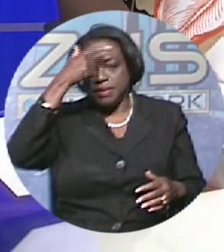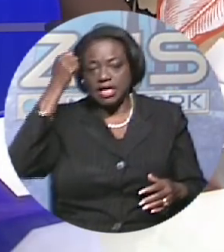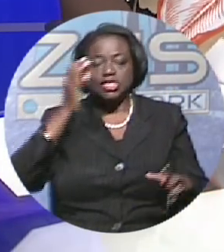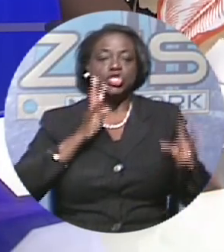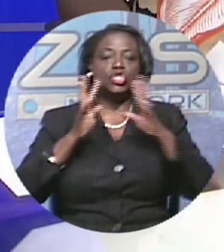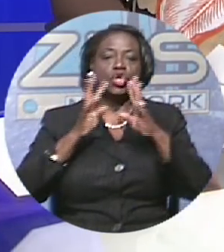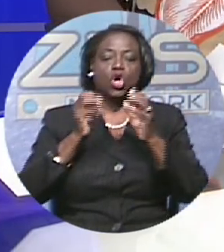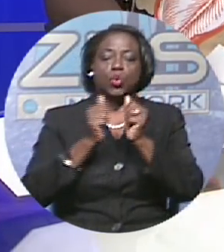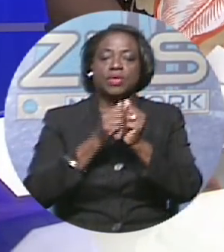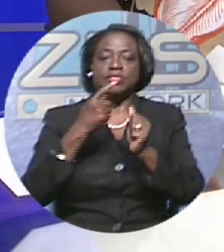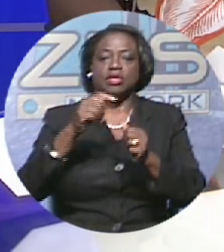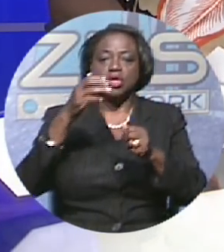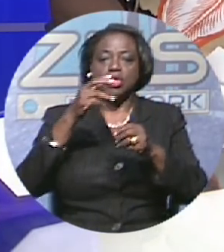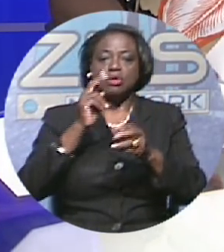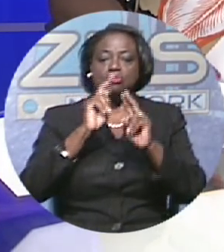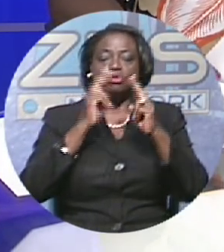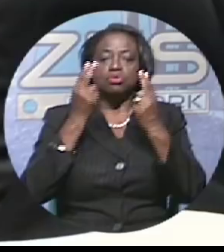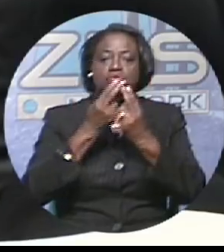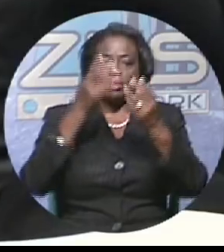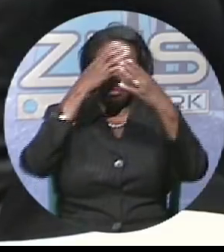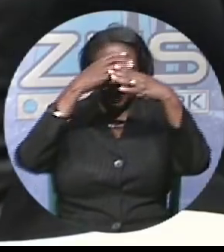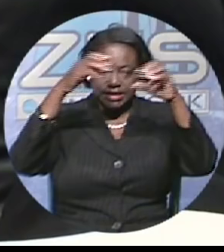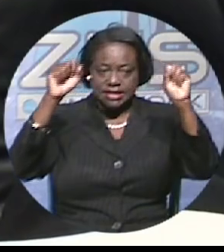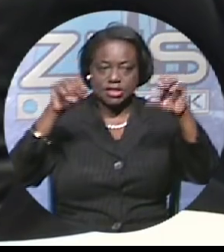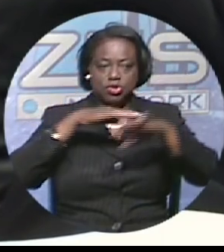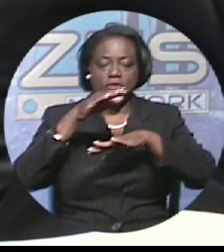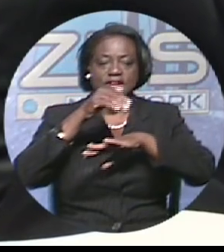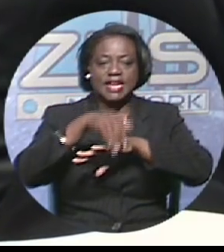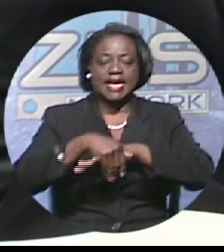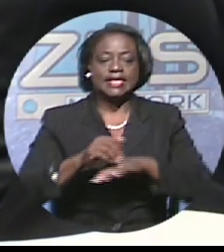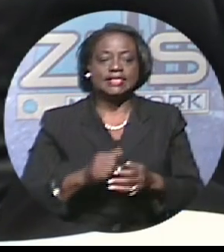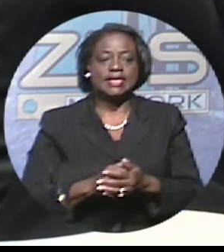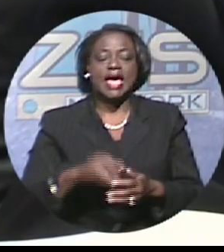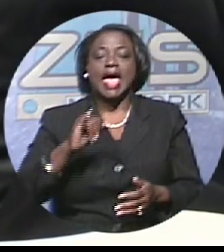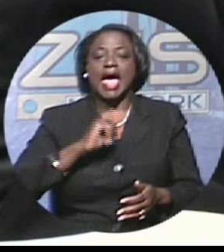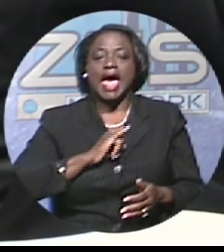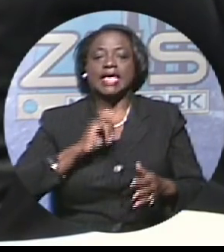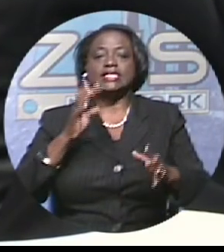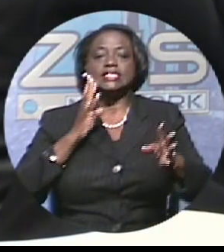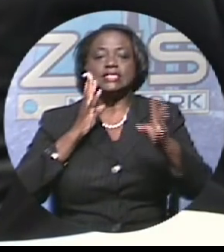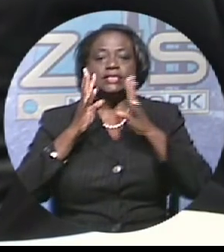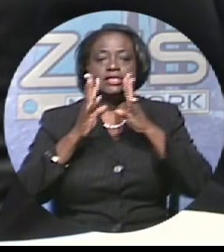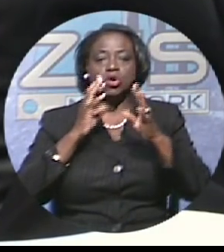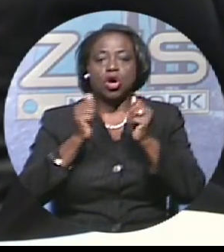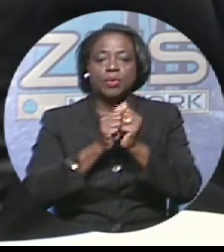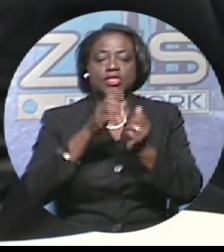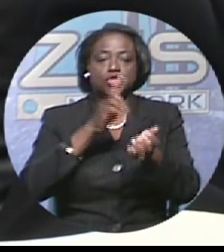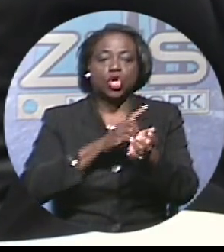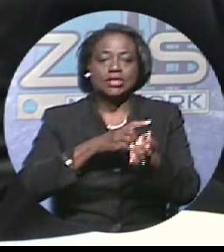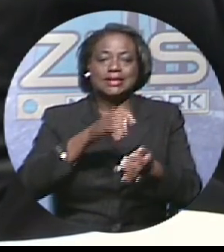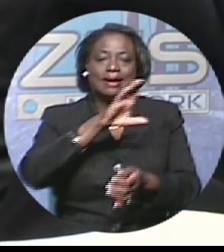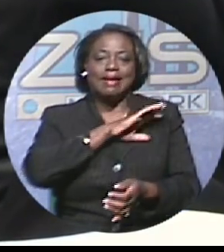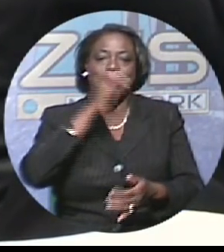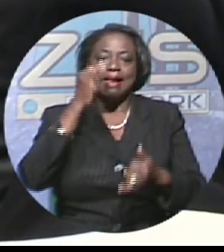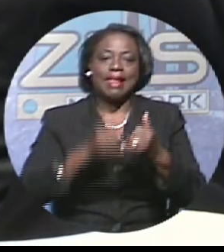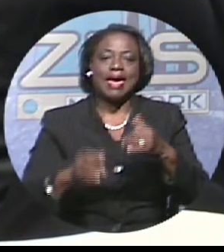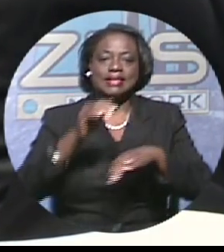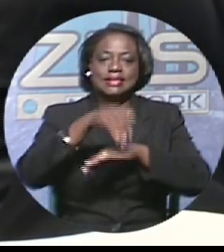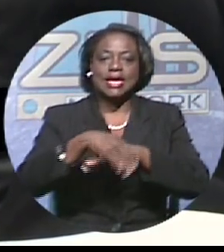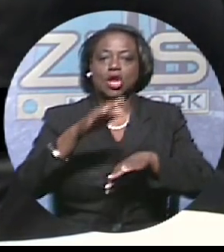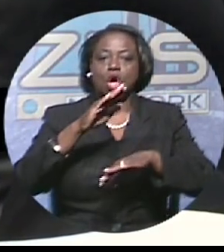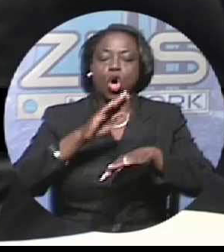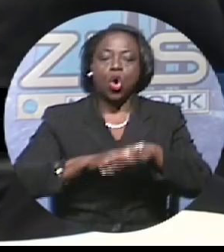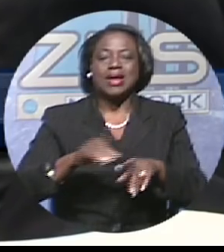president overnight. I spoke to the president of the union, Dr. Clark, last night on a different